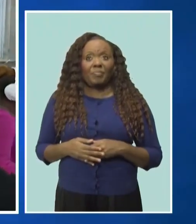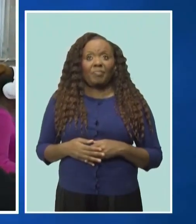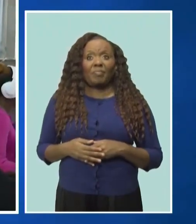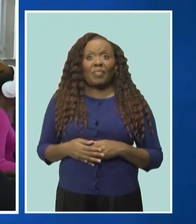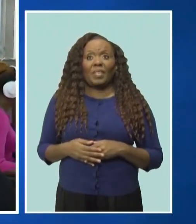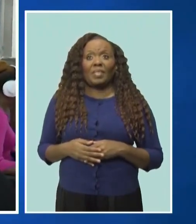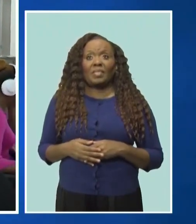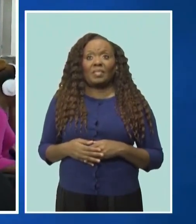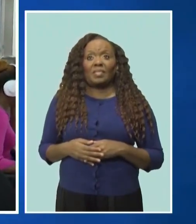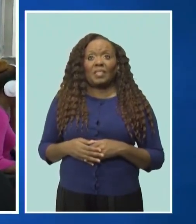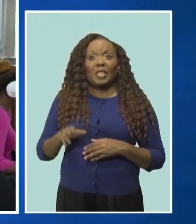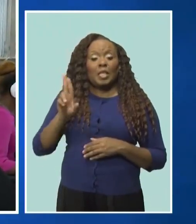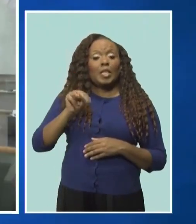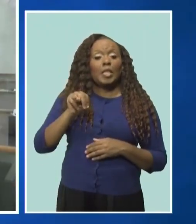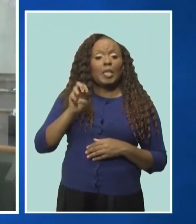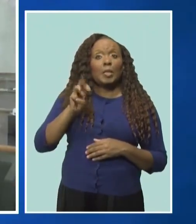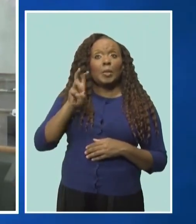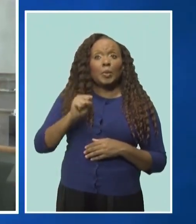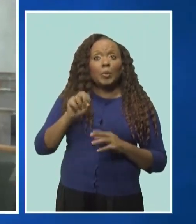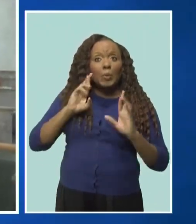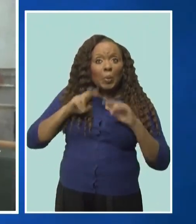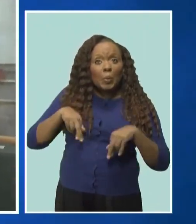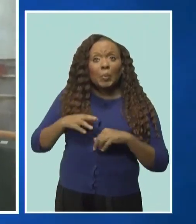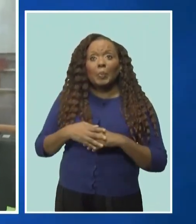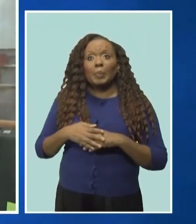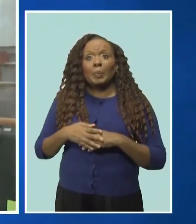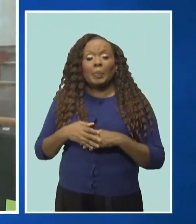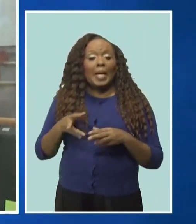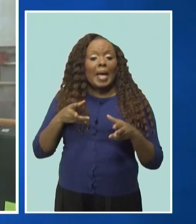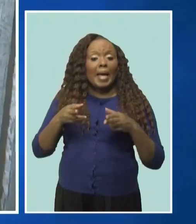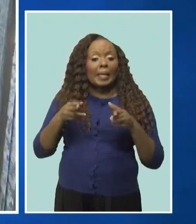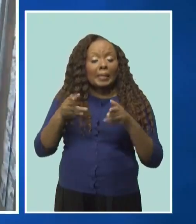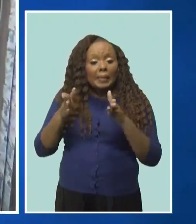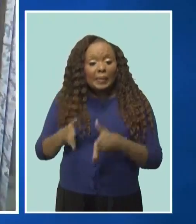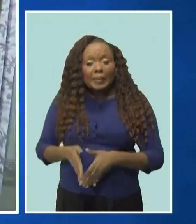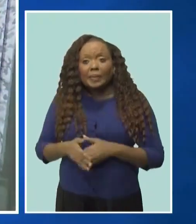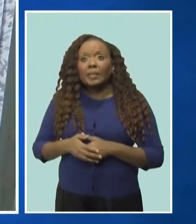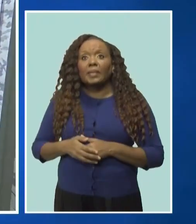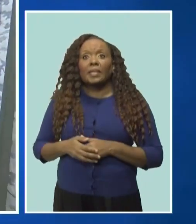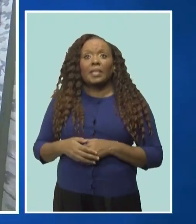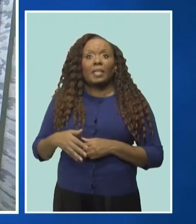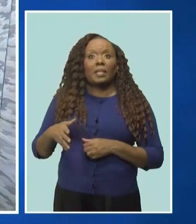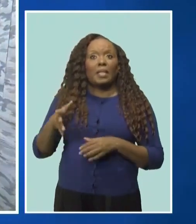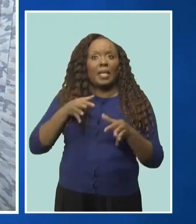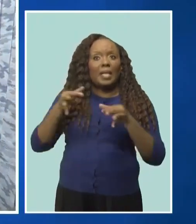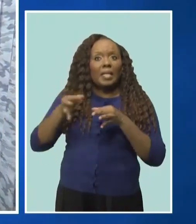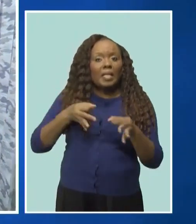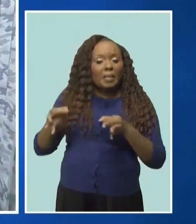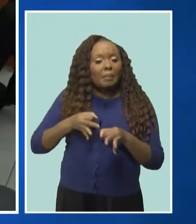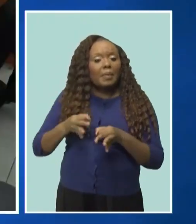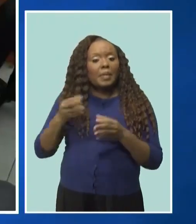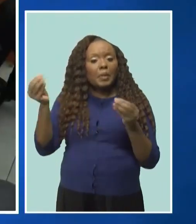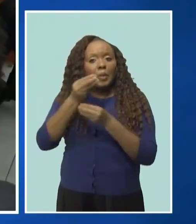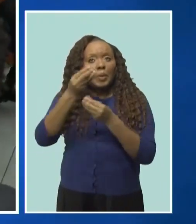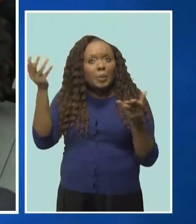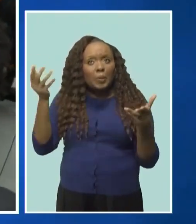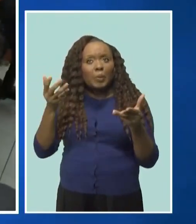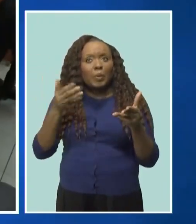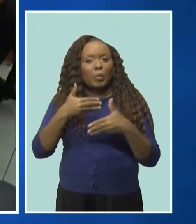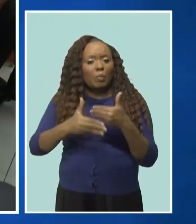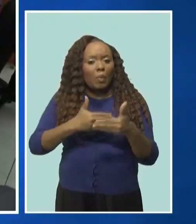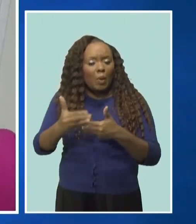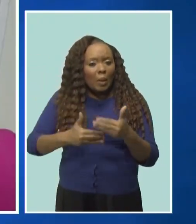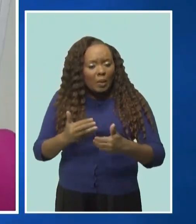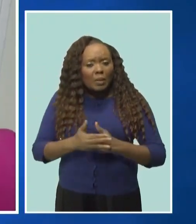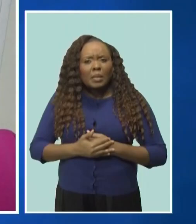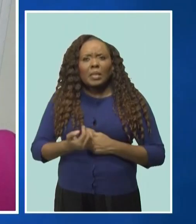to the newsroom, its editors and reporters, and taken through the news production process. Speaking afterwards, he acknowledges